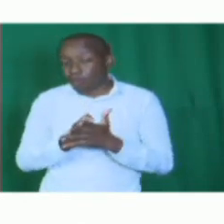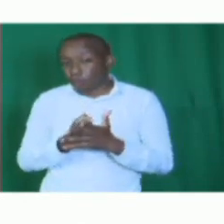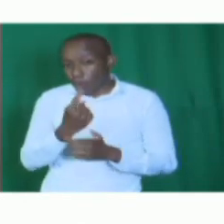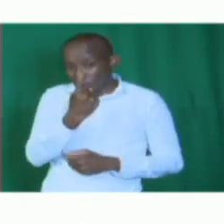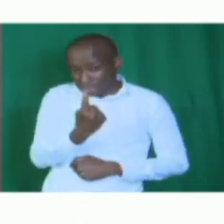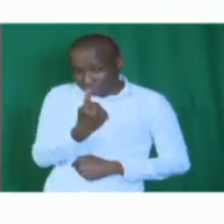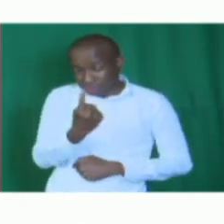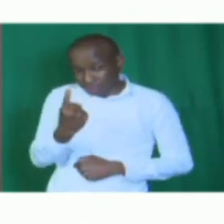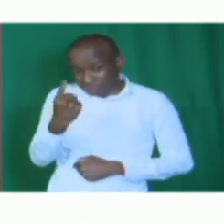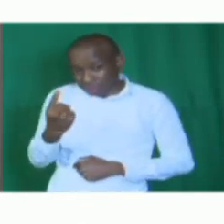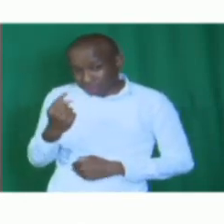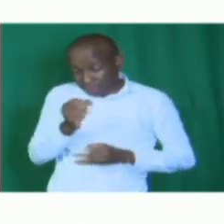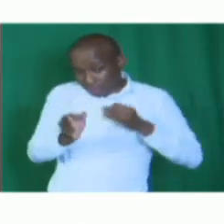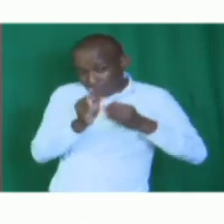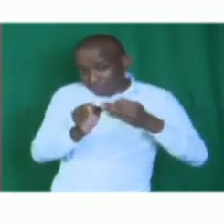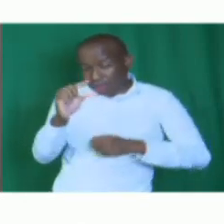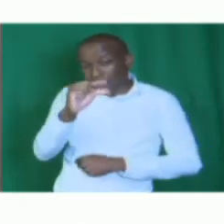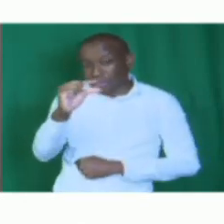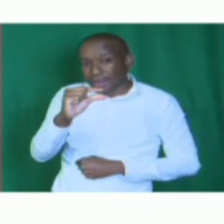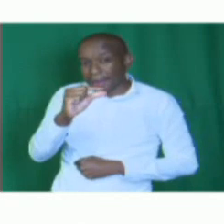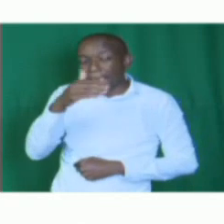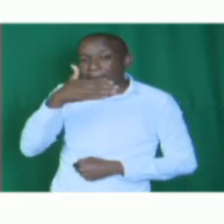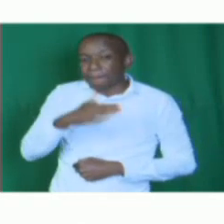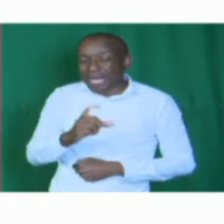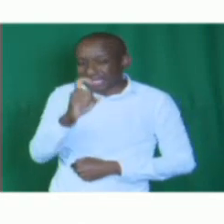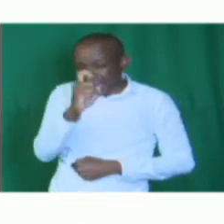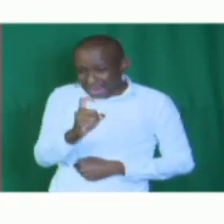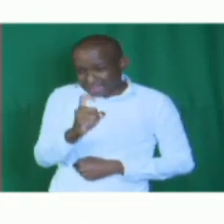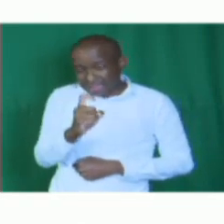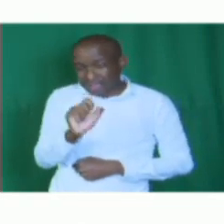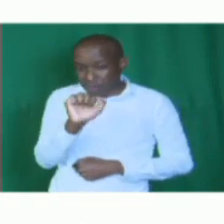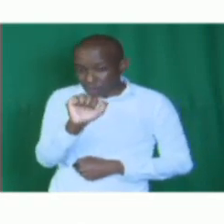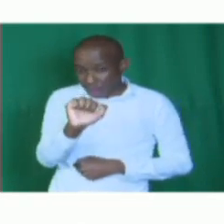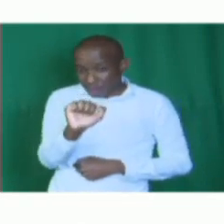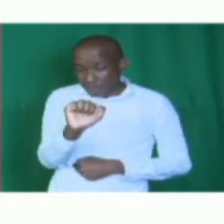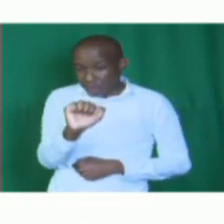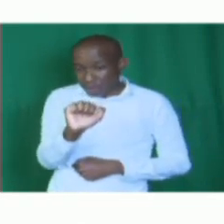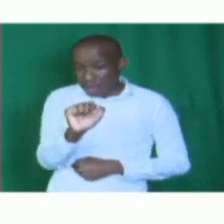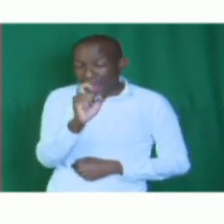a gradient, the value of x,